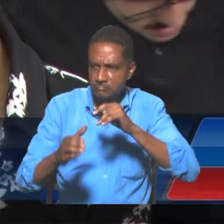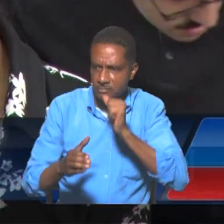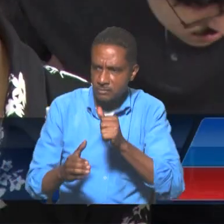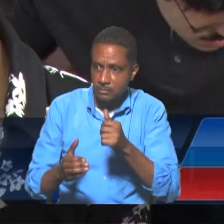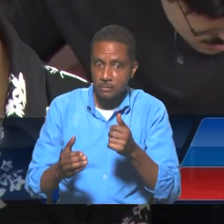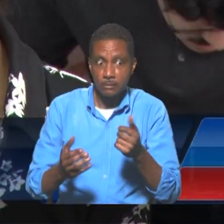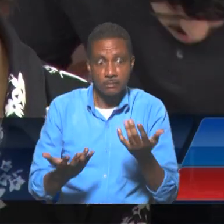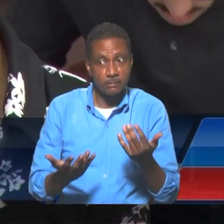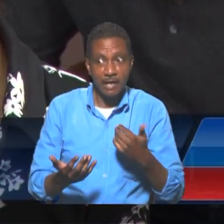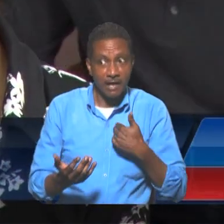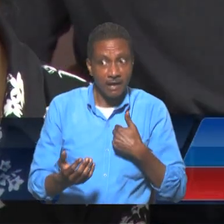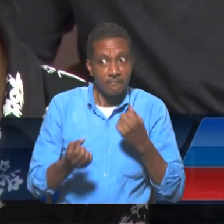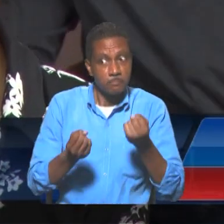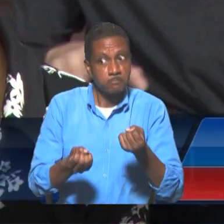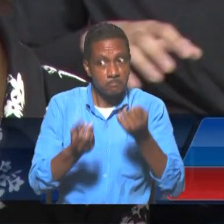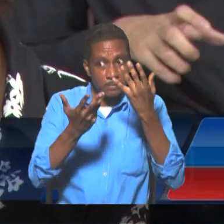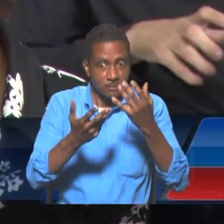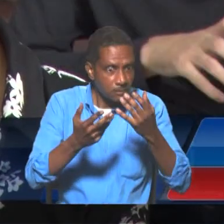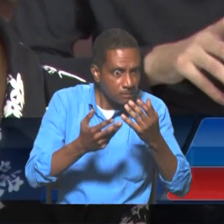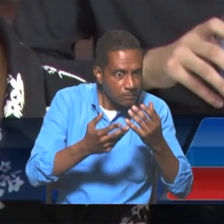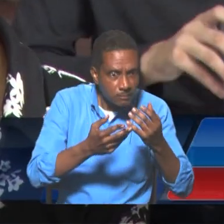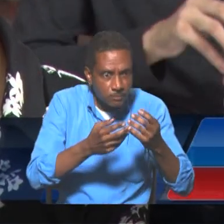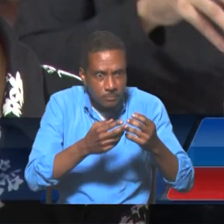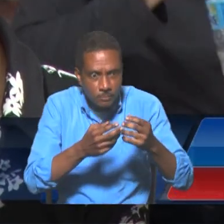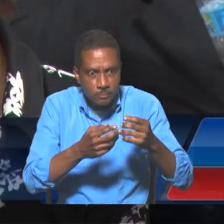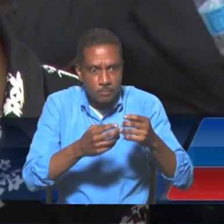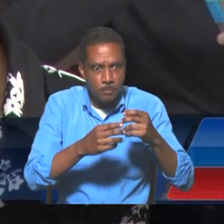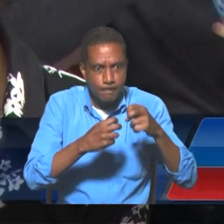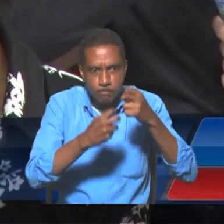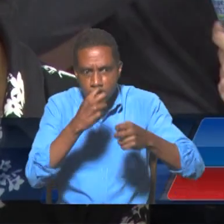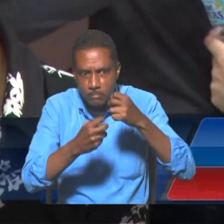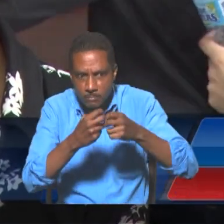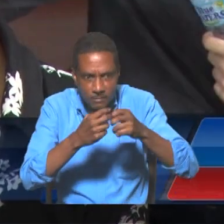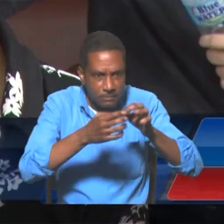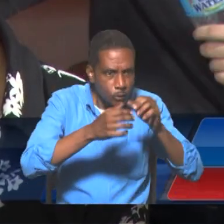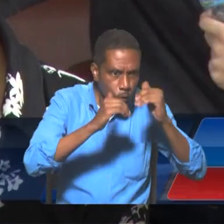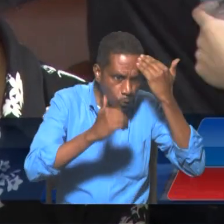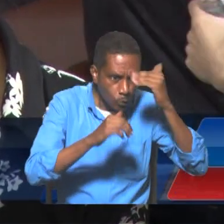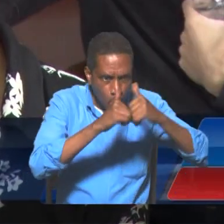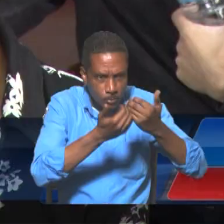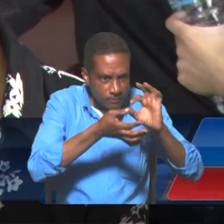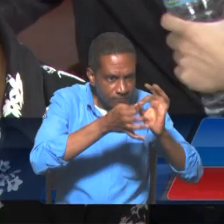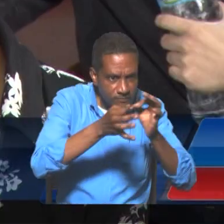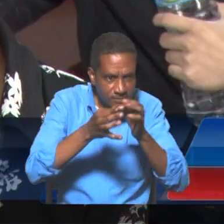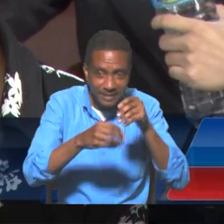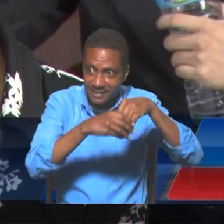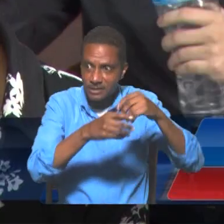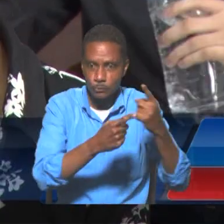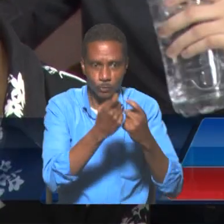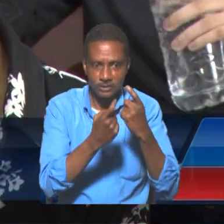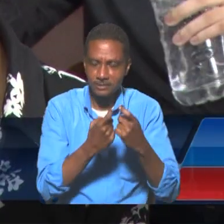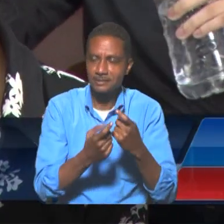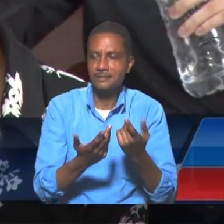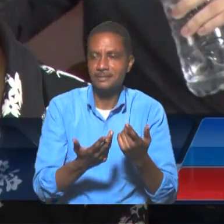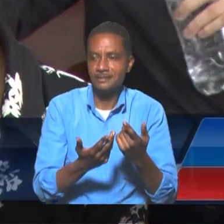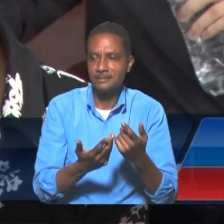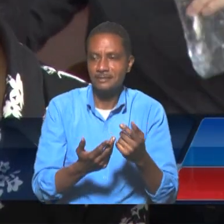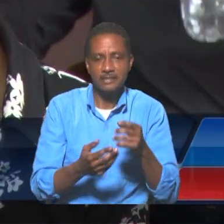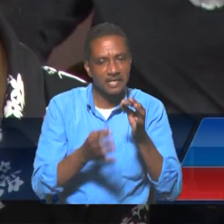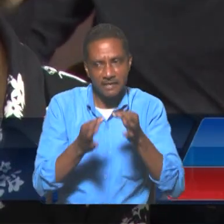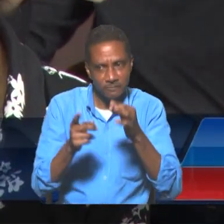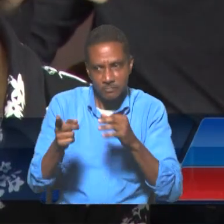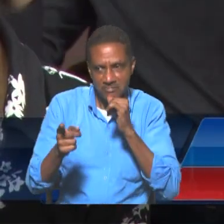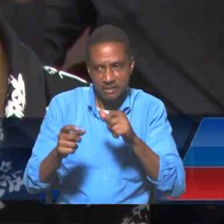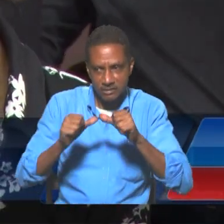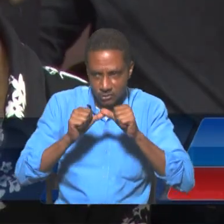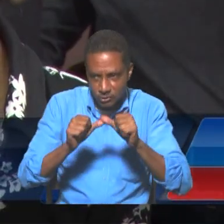there's a lot of problem-solving incorporated into the questions itself. It's not just purely theory. So even if they don't